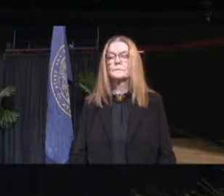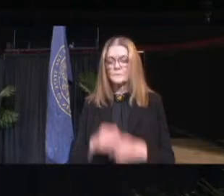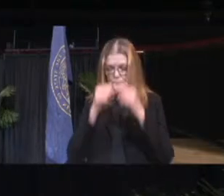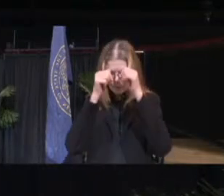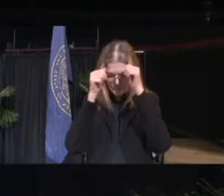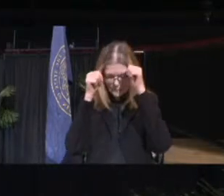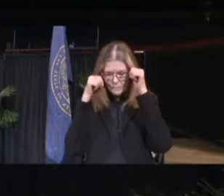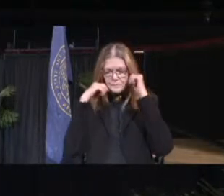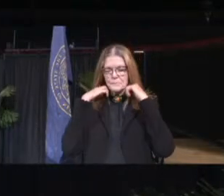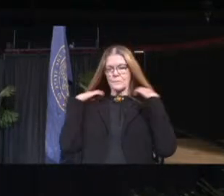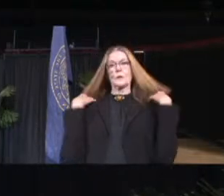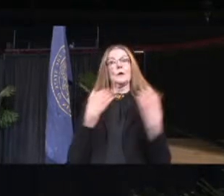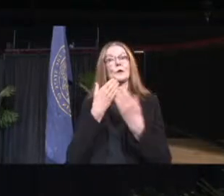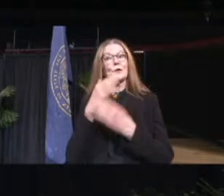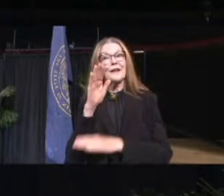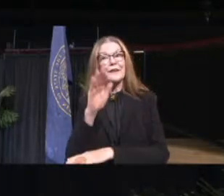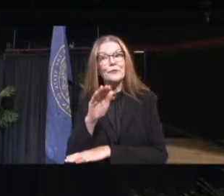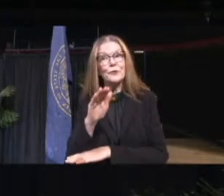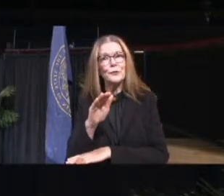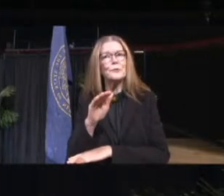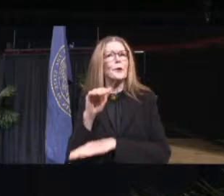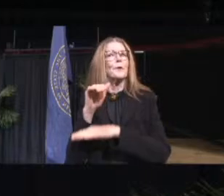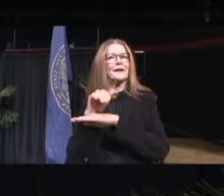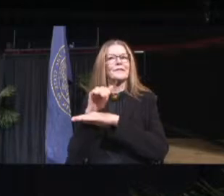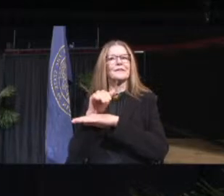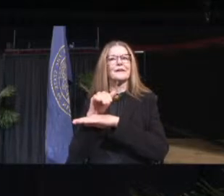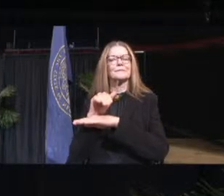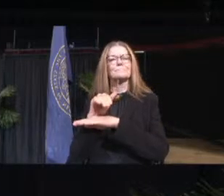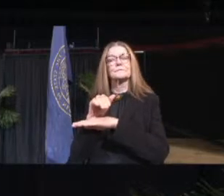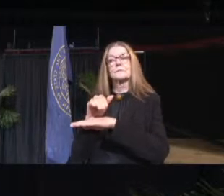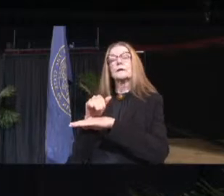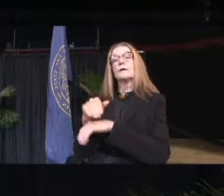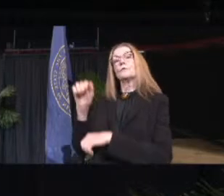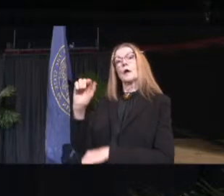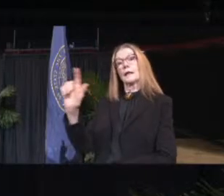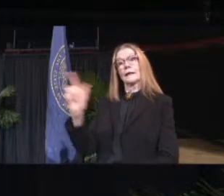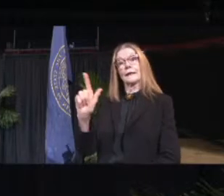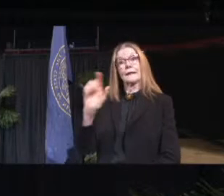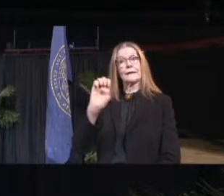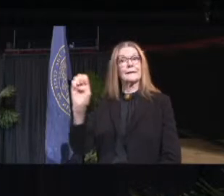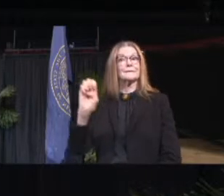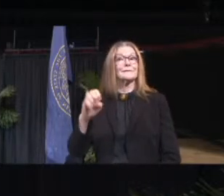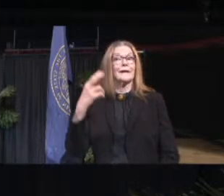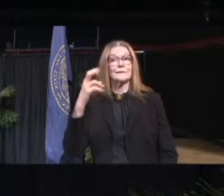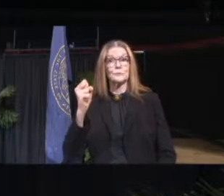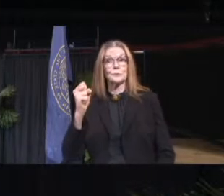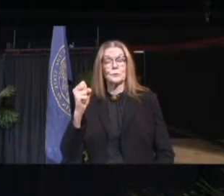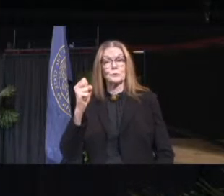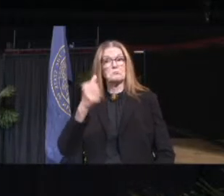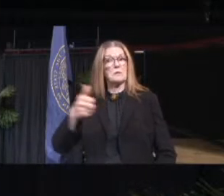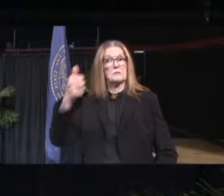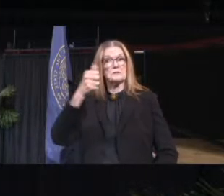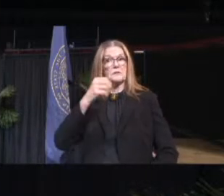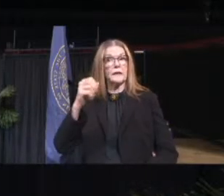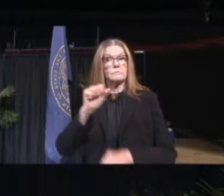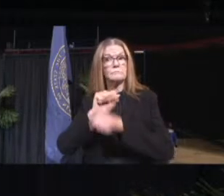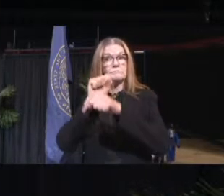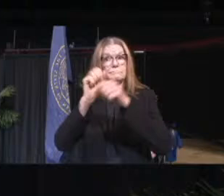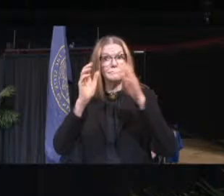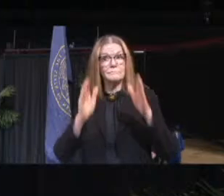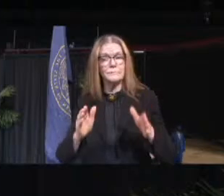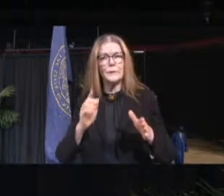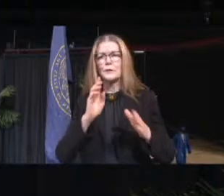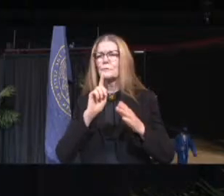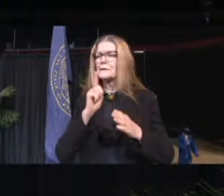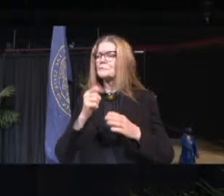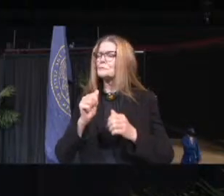Good afternoon, or good evening. On behalf of Lincoln East High School's administration and staff, it is with great pride that I welcome